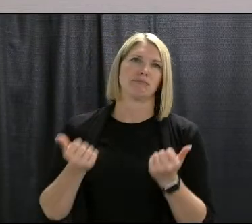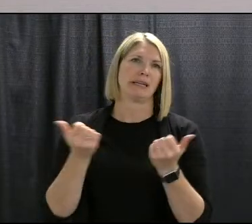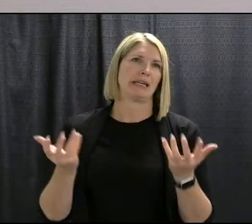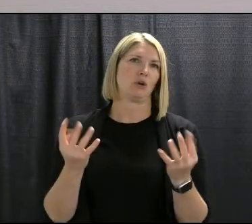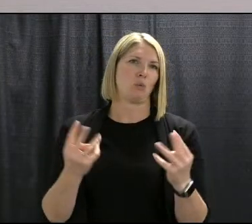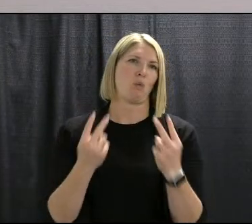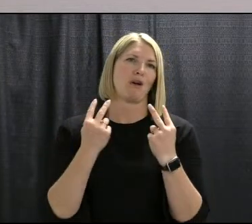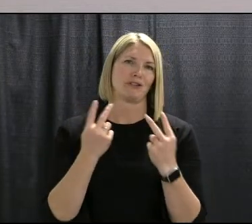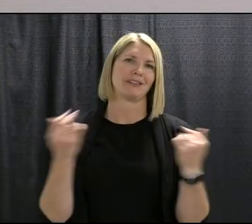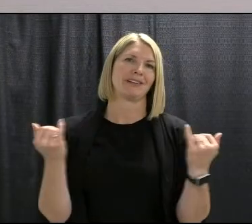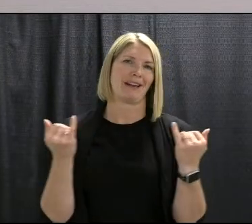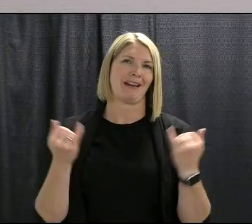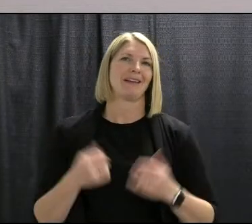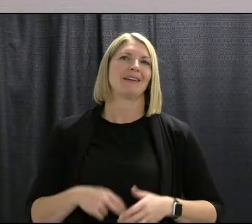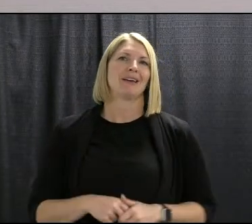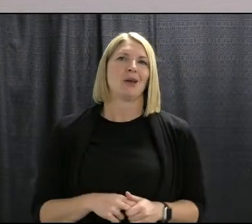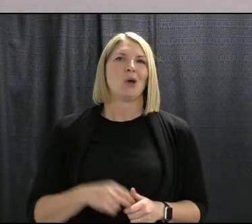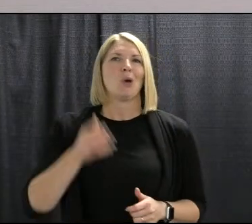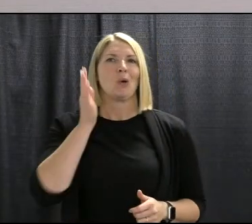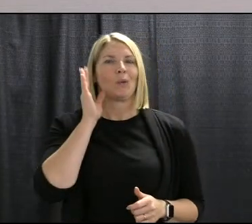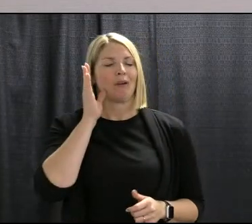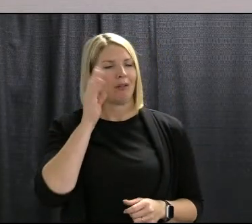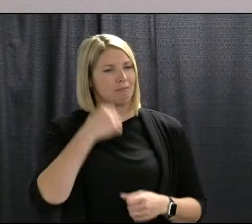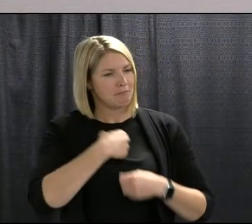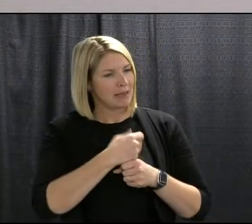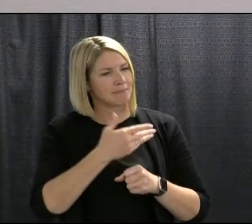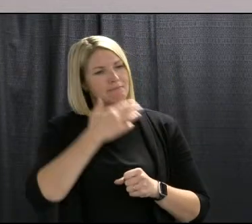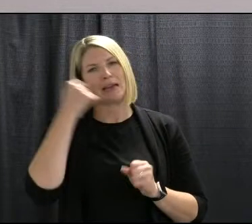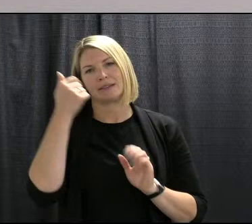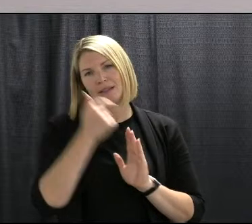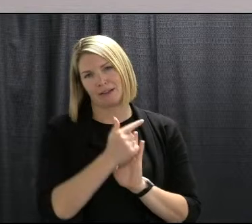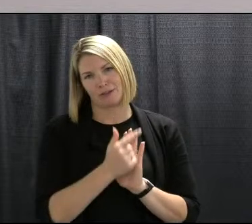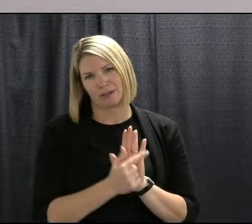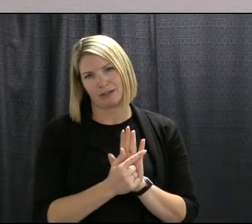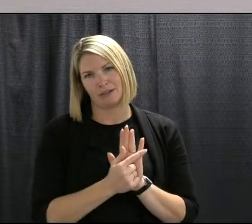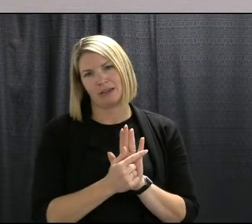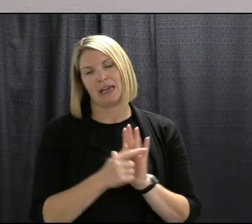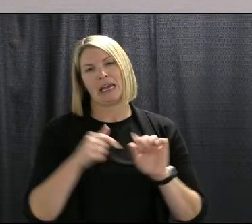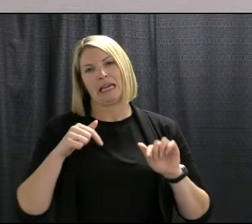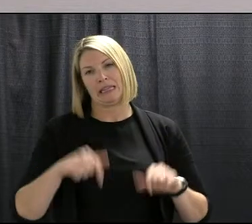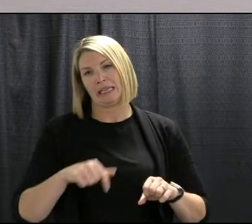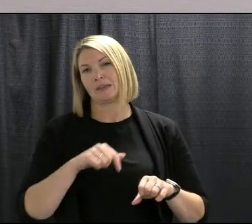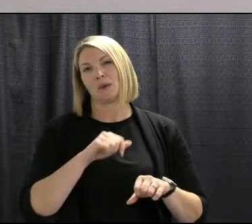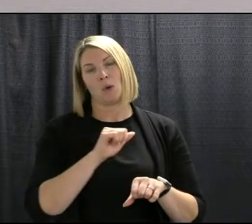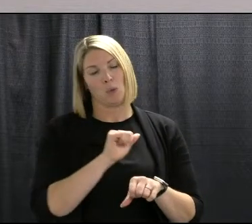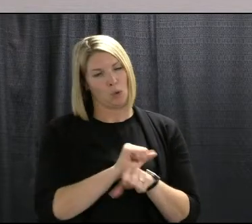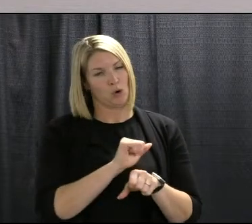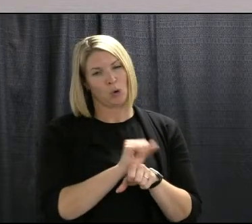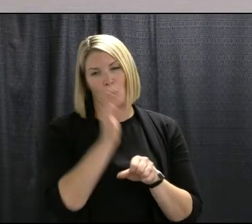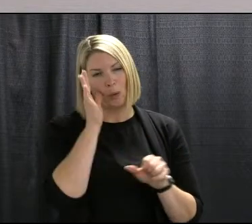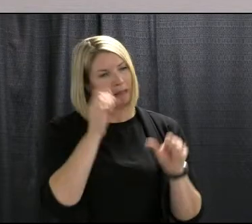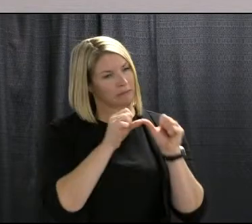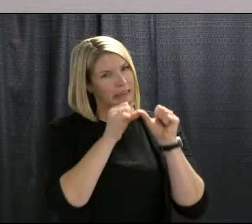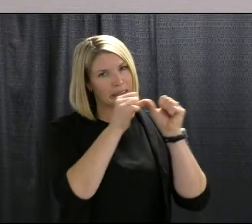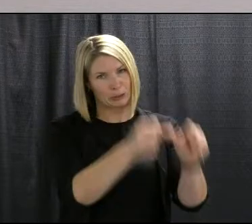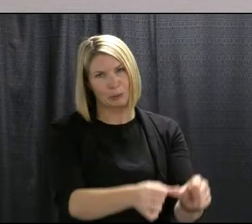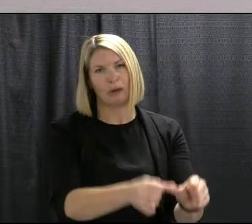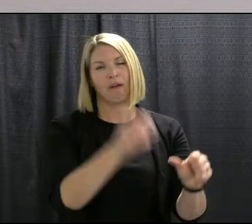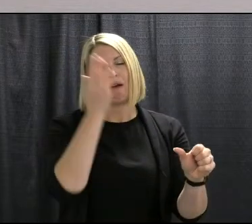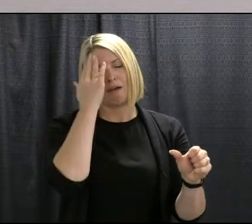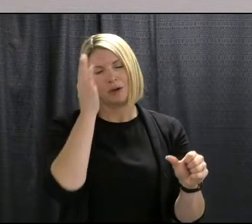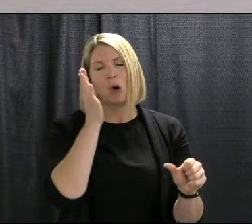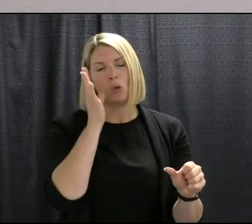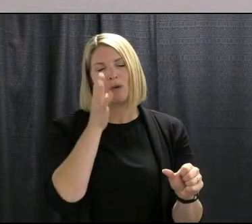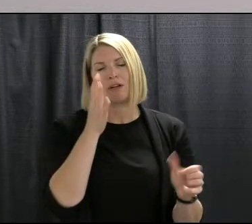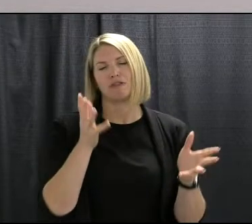today. So we're going to put the best legislation forward that we can, and this work will be consistent and it will be ongoing. And I know we're going to be talking to you again in